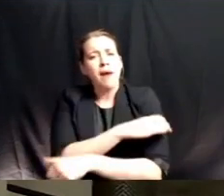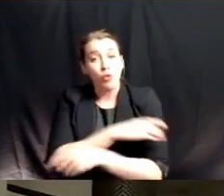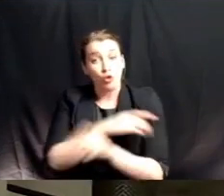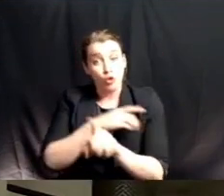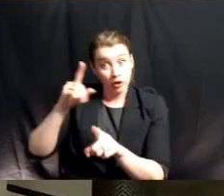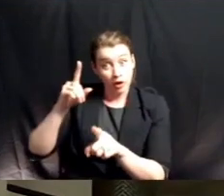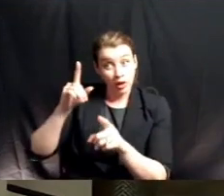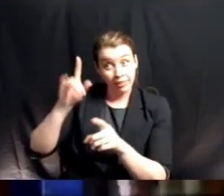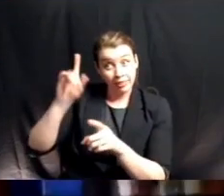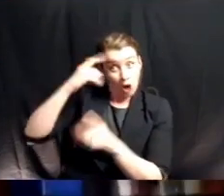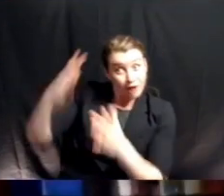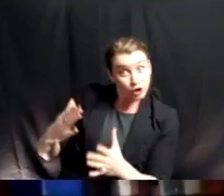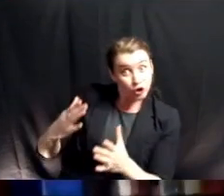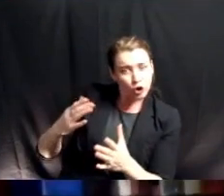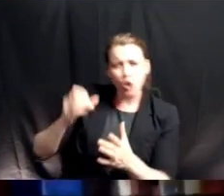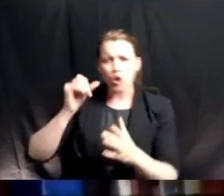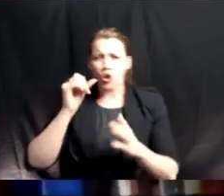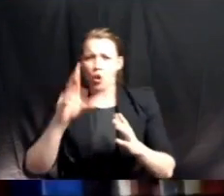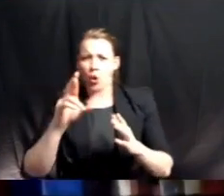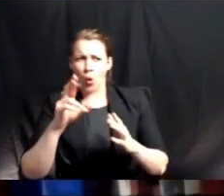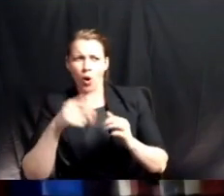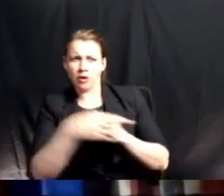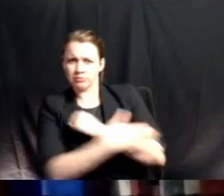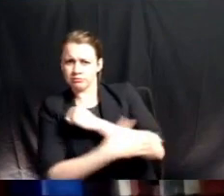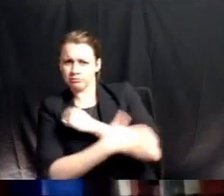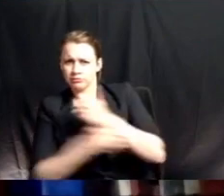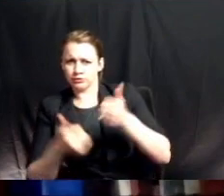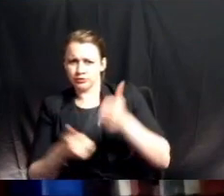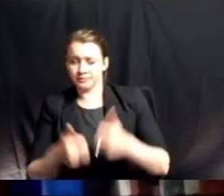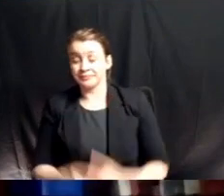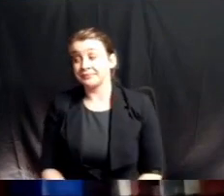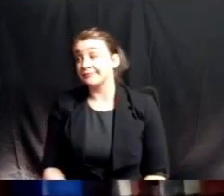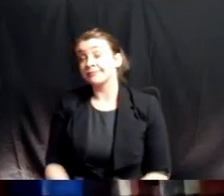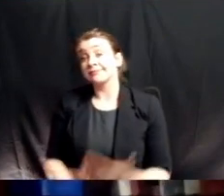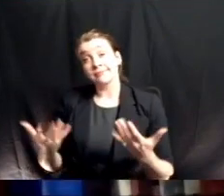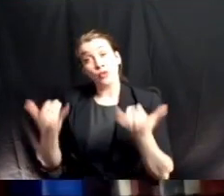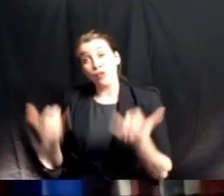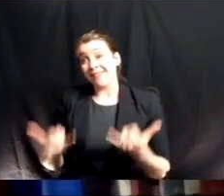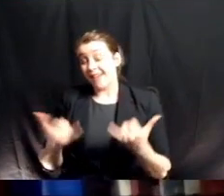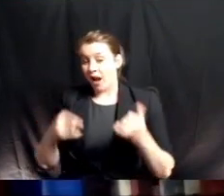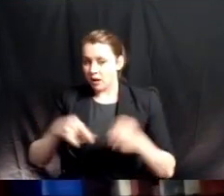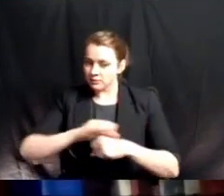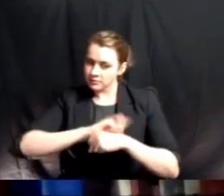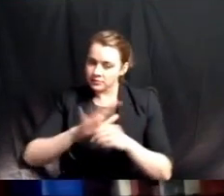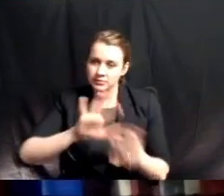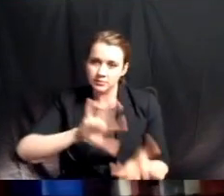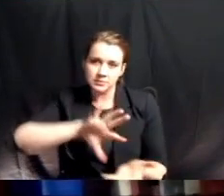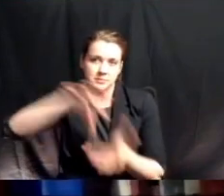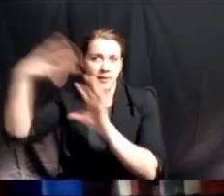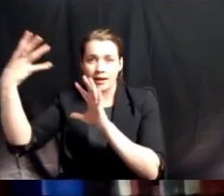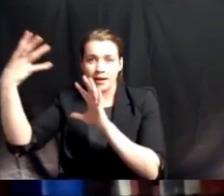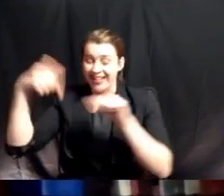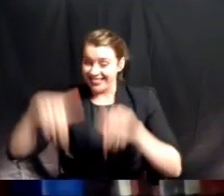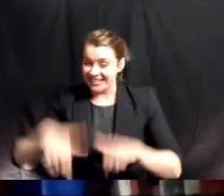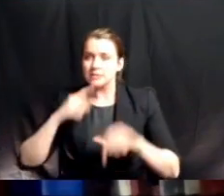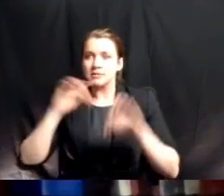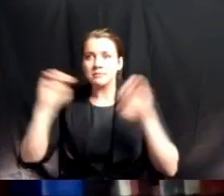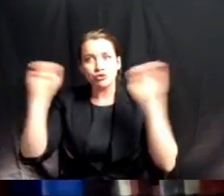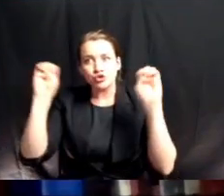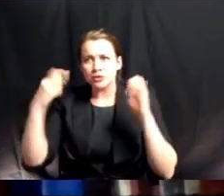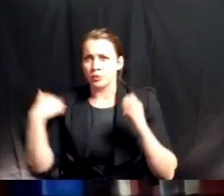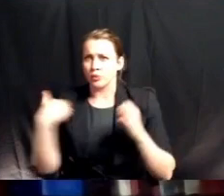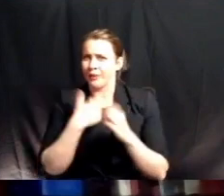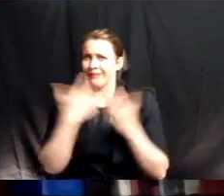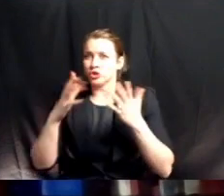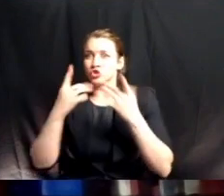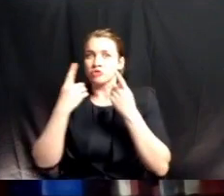Well, we're under a pandemic, a worldwide pandemic, an emergency, a disaster declaration. There's a reason